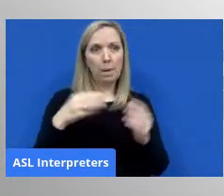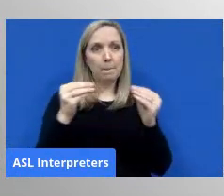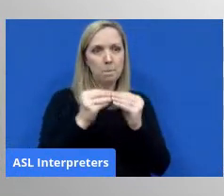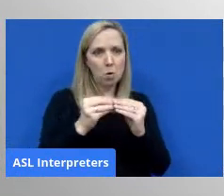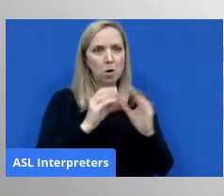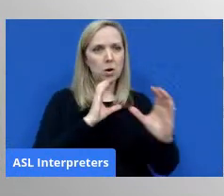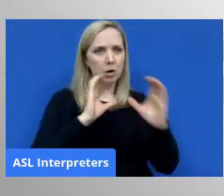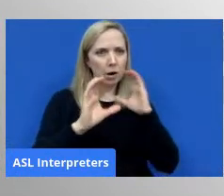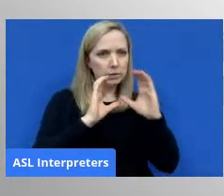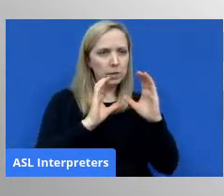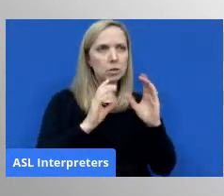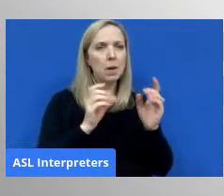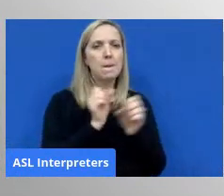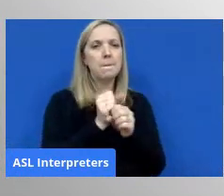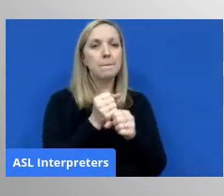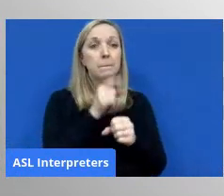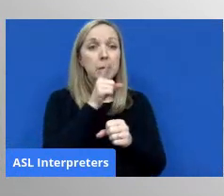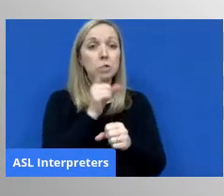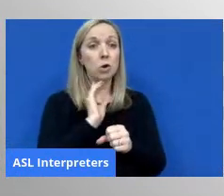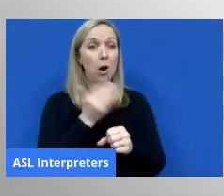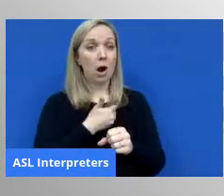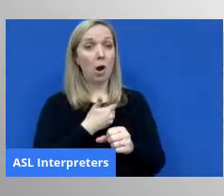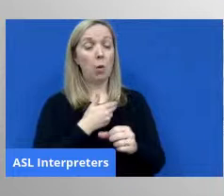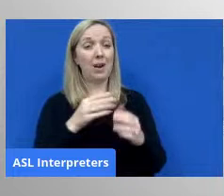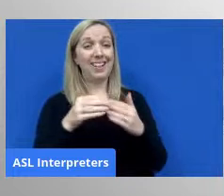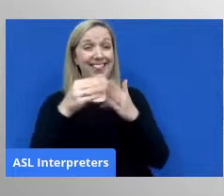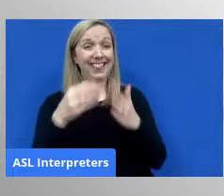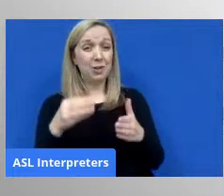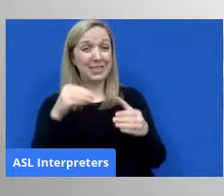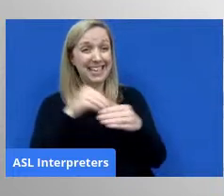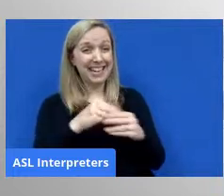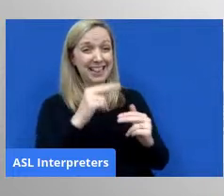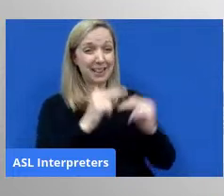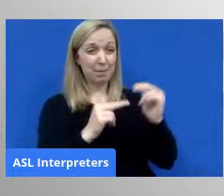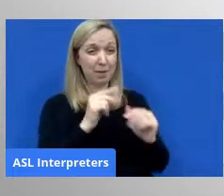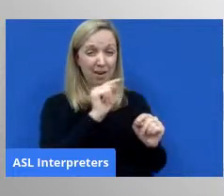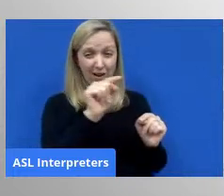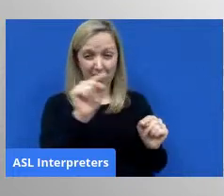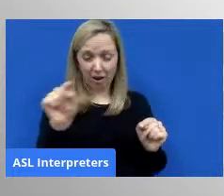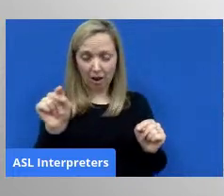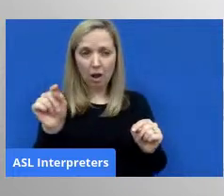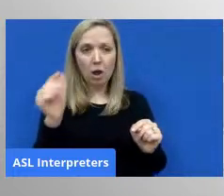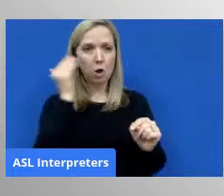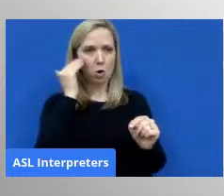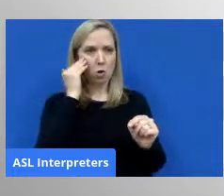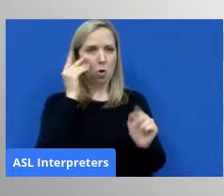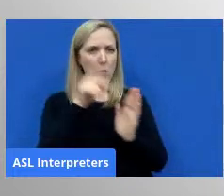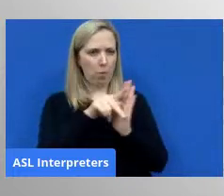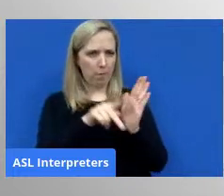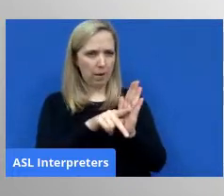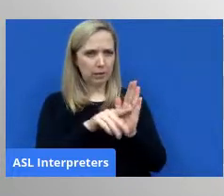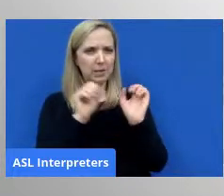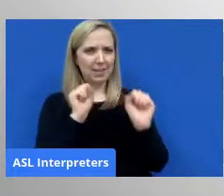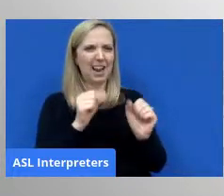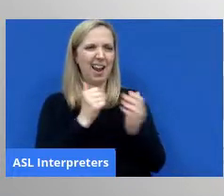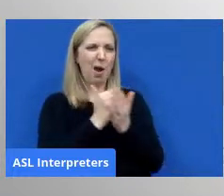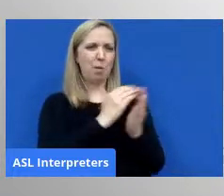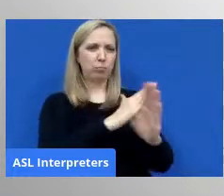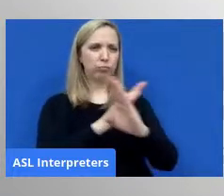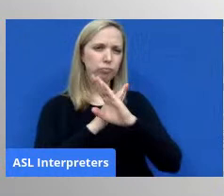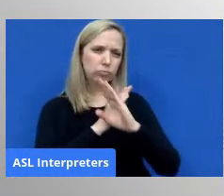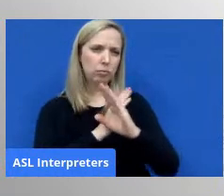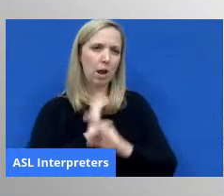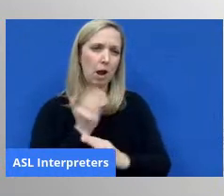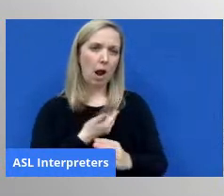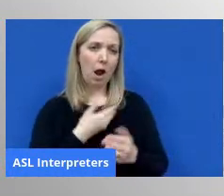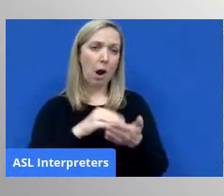building leaders with that appropriate information so that they can protect our students and ensure that they're